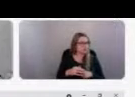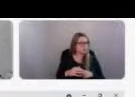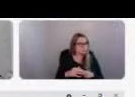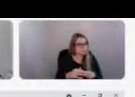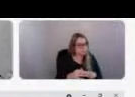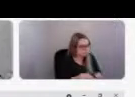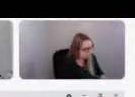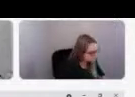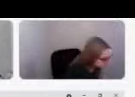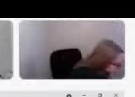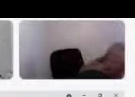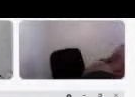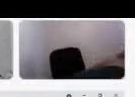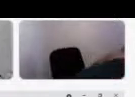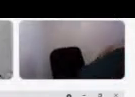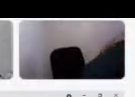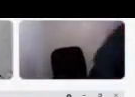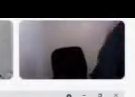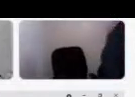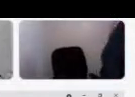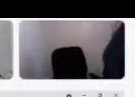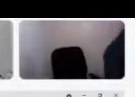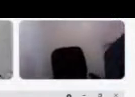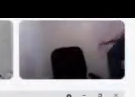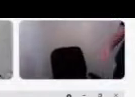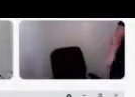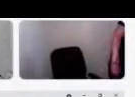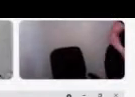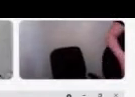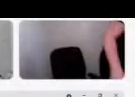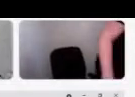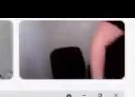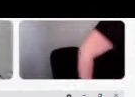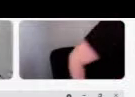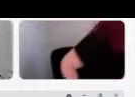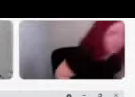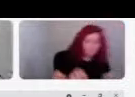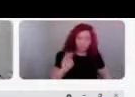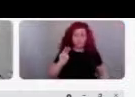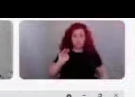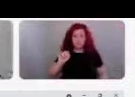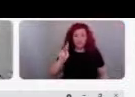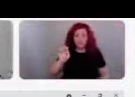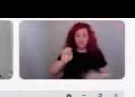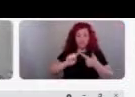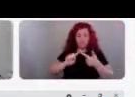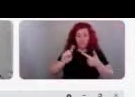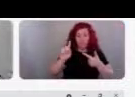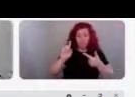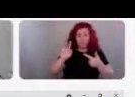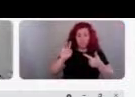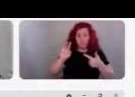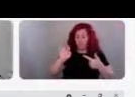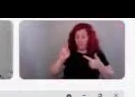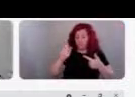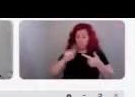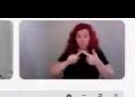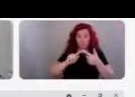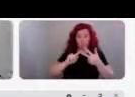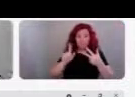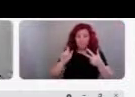thank you our next speaker is mike weingarten followed by lisa wolfe followed by linda duggan mike